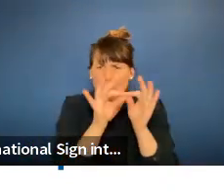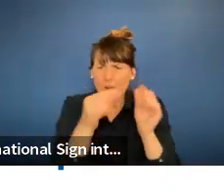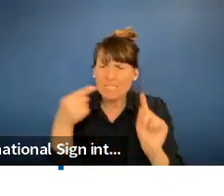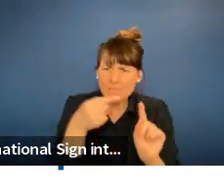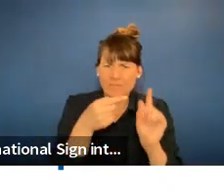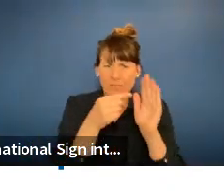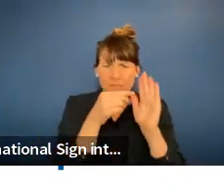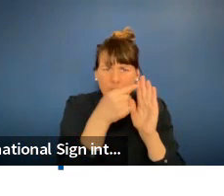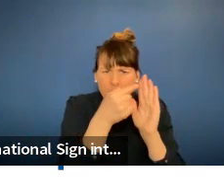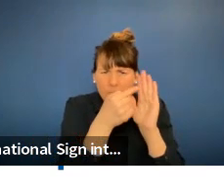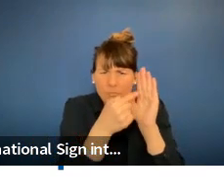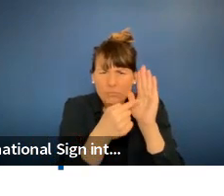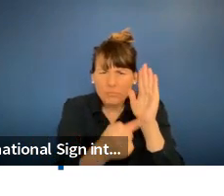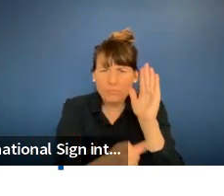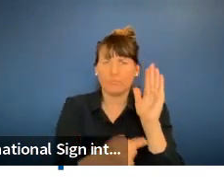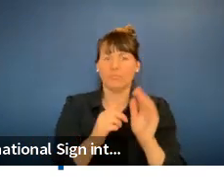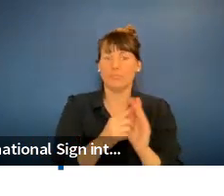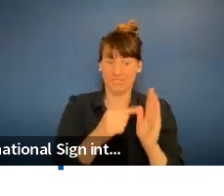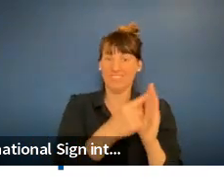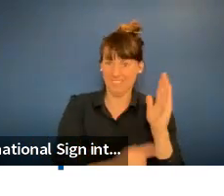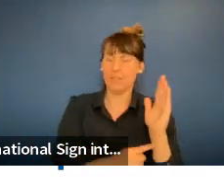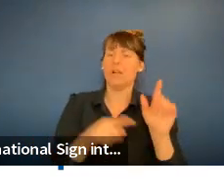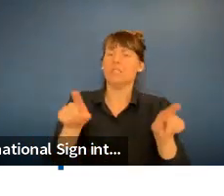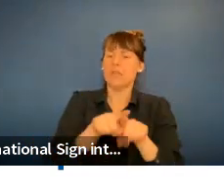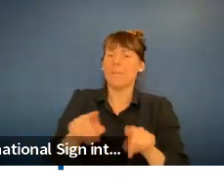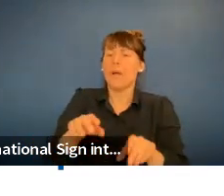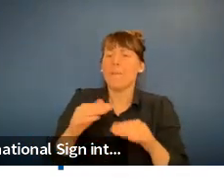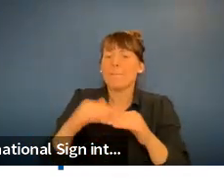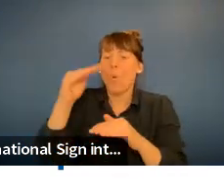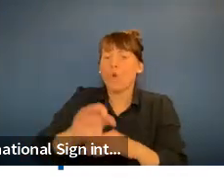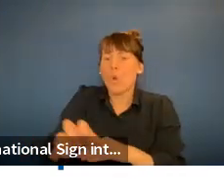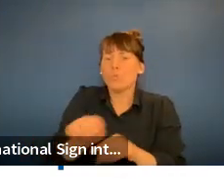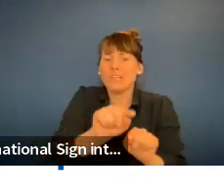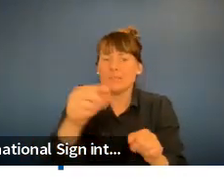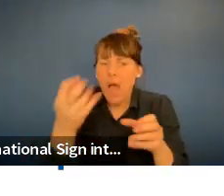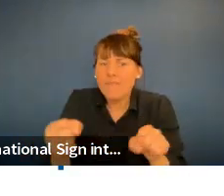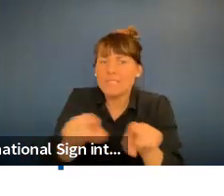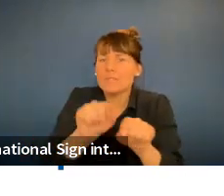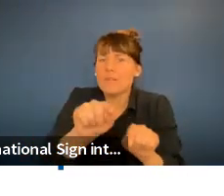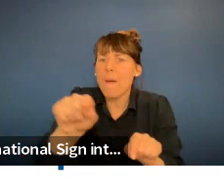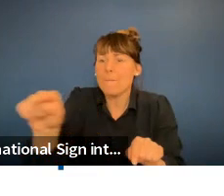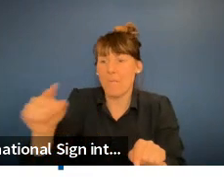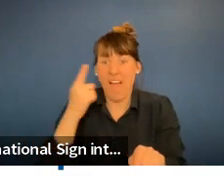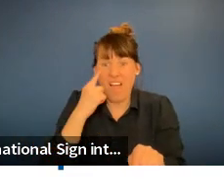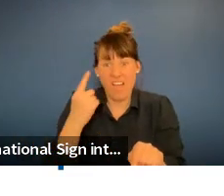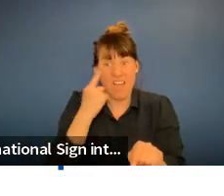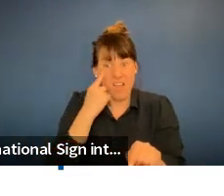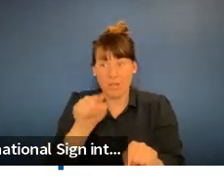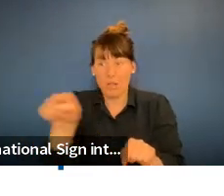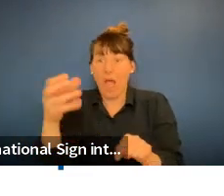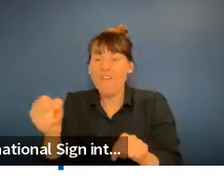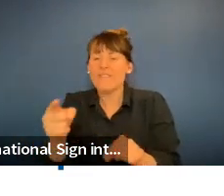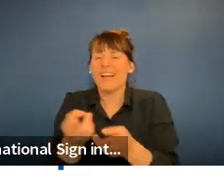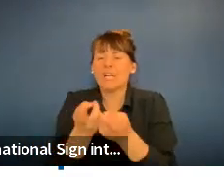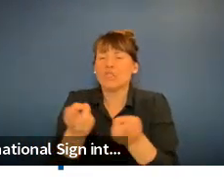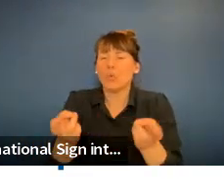are challenges with regards to workforce. There's challenges with regards to capacity of the government to regulate the market. in terms of